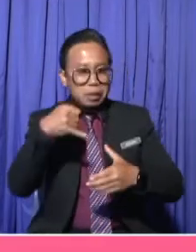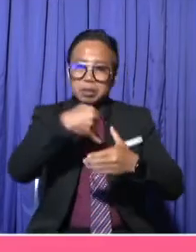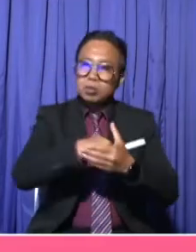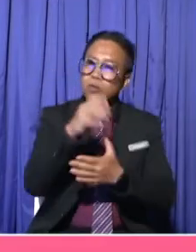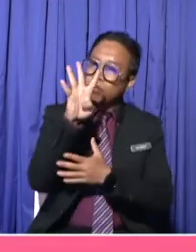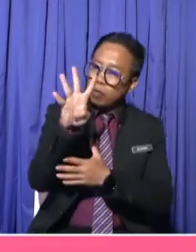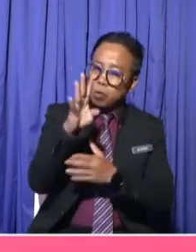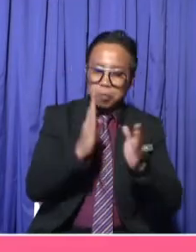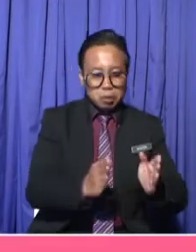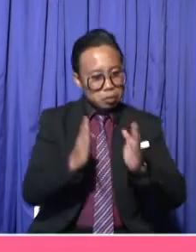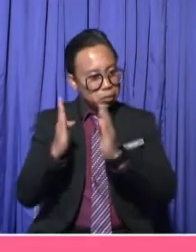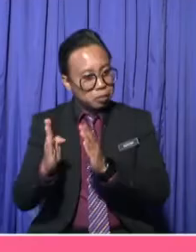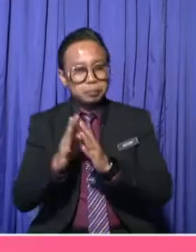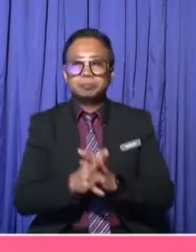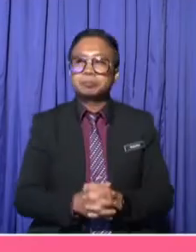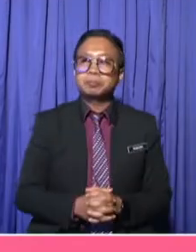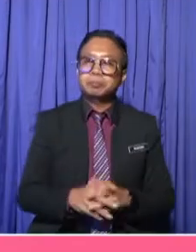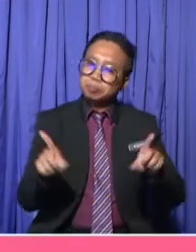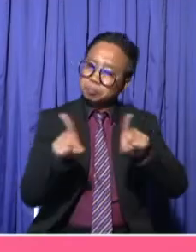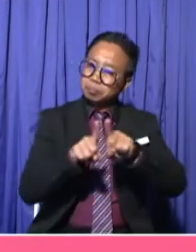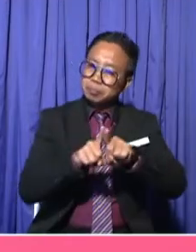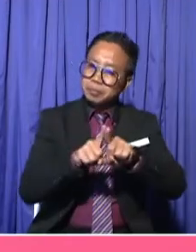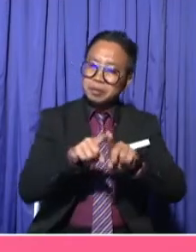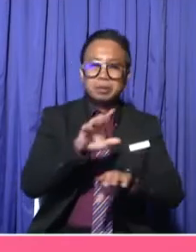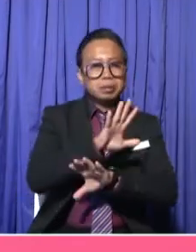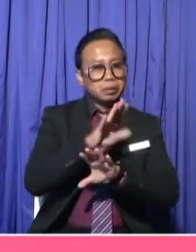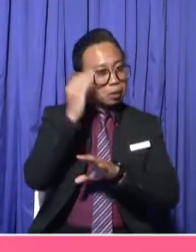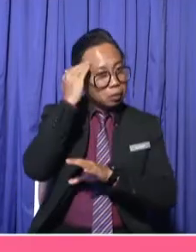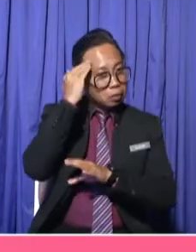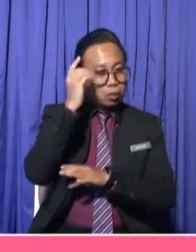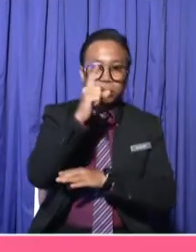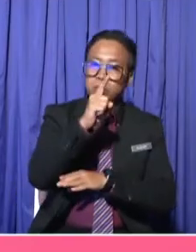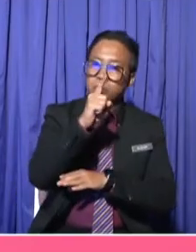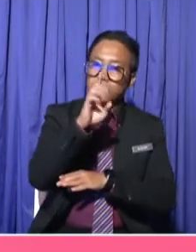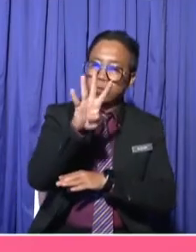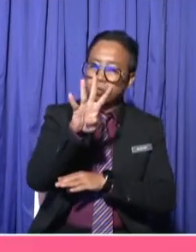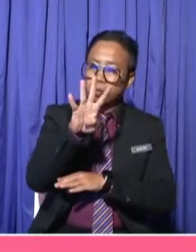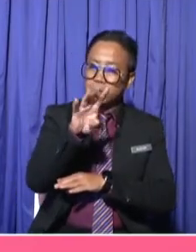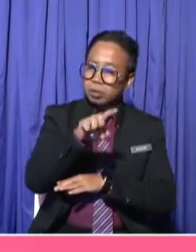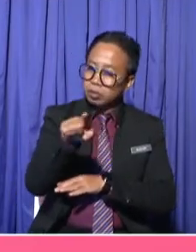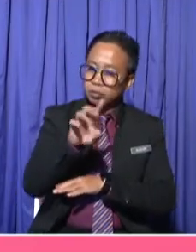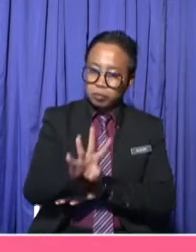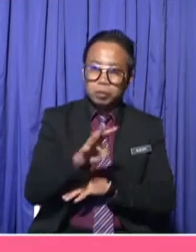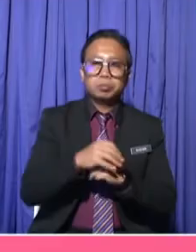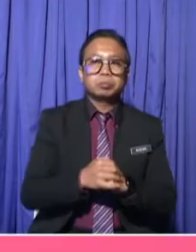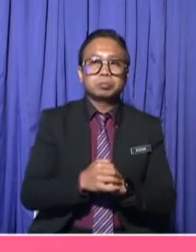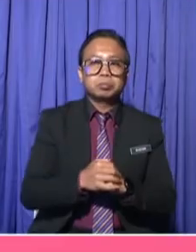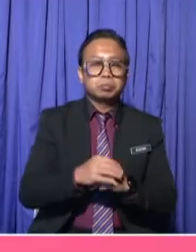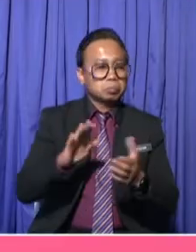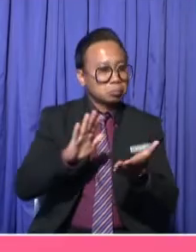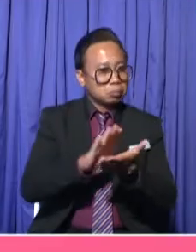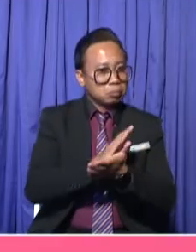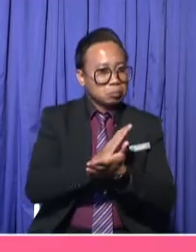4 pieces equally, known as a quarter. Meanwhile, a piece of